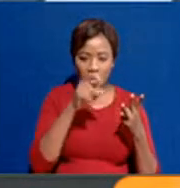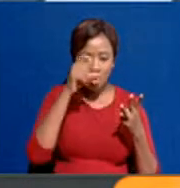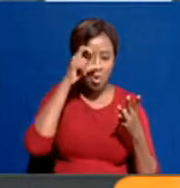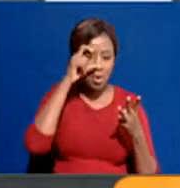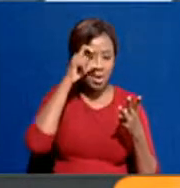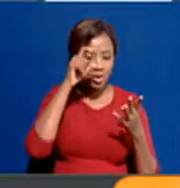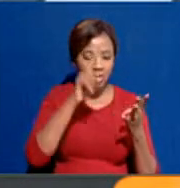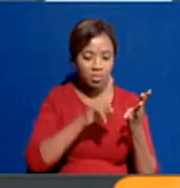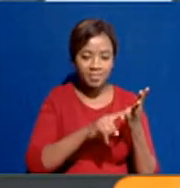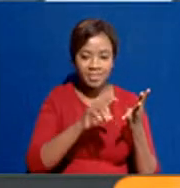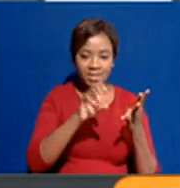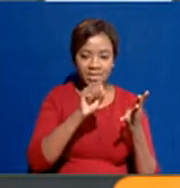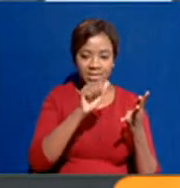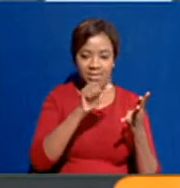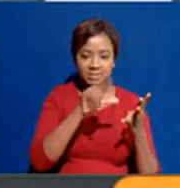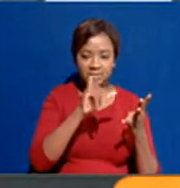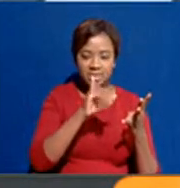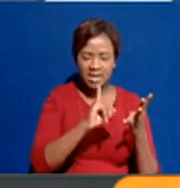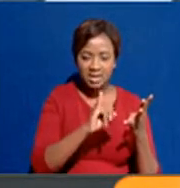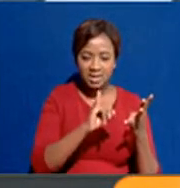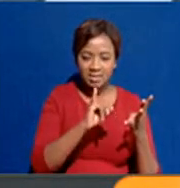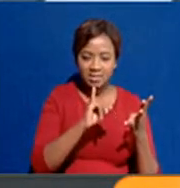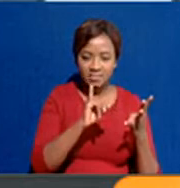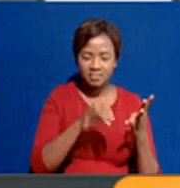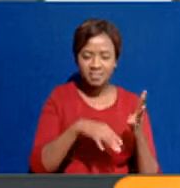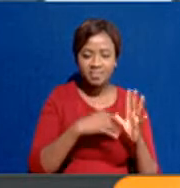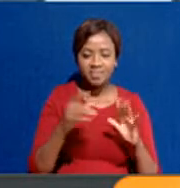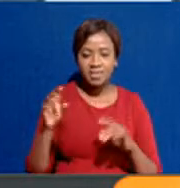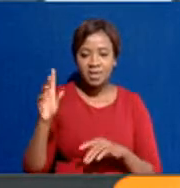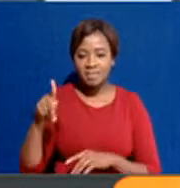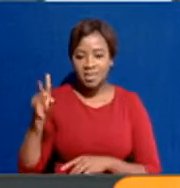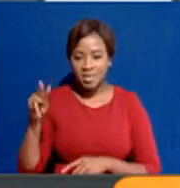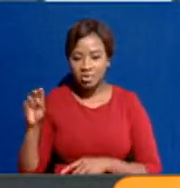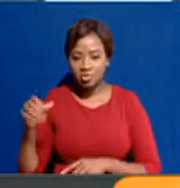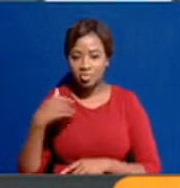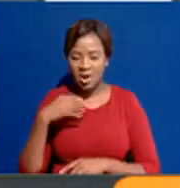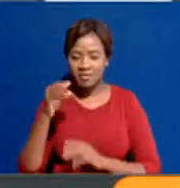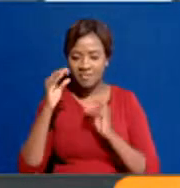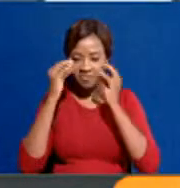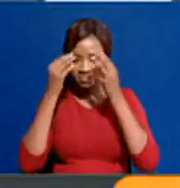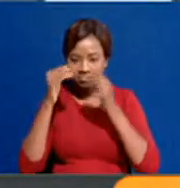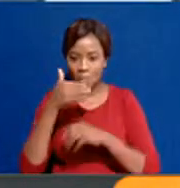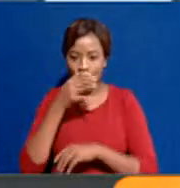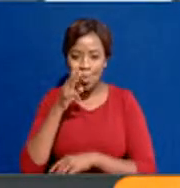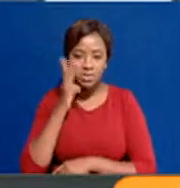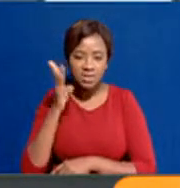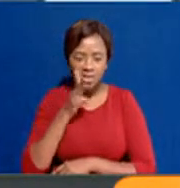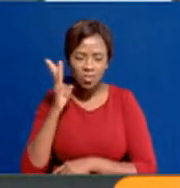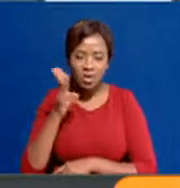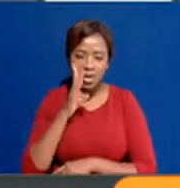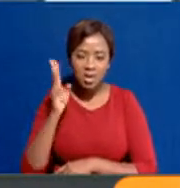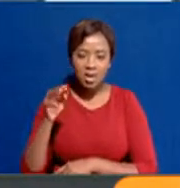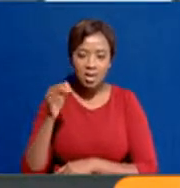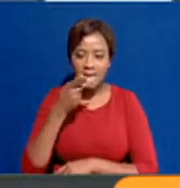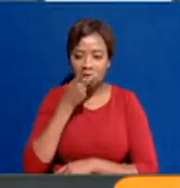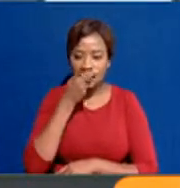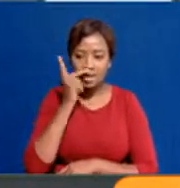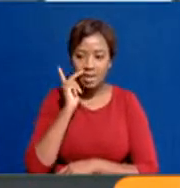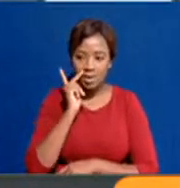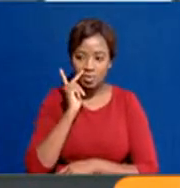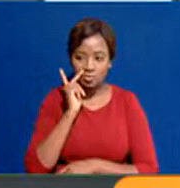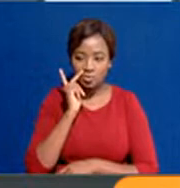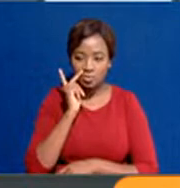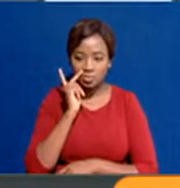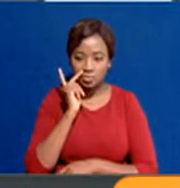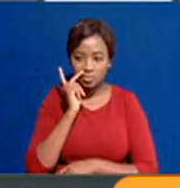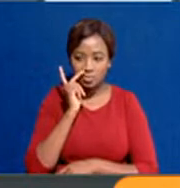Kosgei. On the side of PNU, there was Martha Karua, there was Moses Wetangula, there was Sam Ongeri, and there was Mutula Kilonzo, the